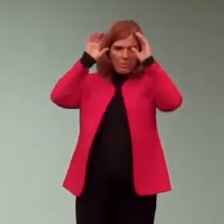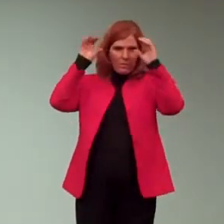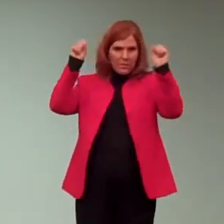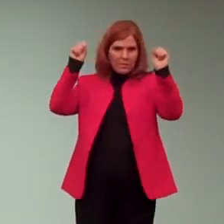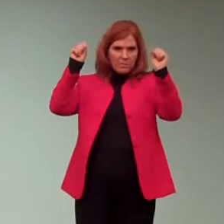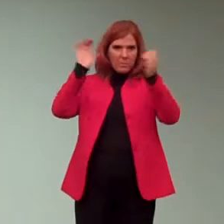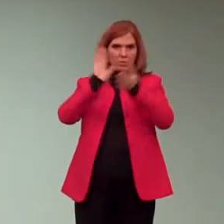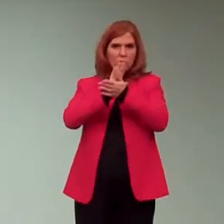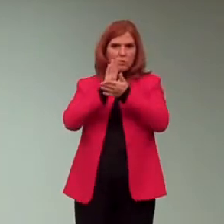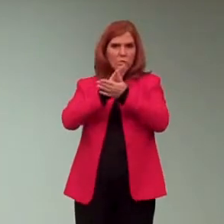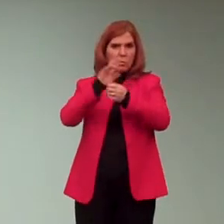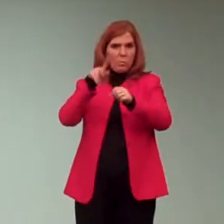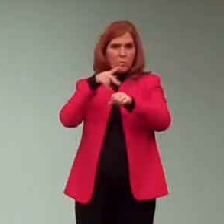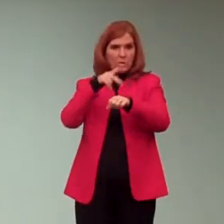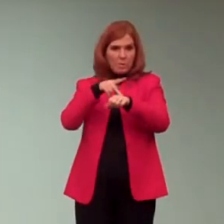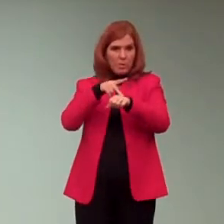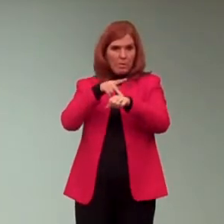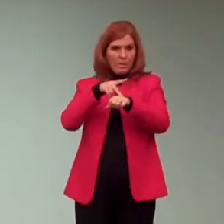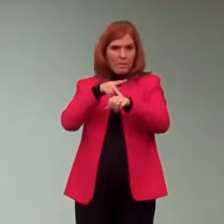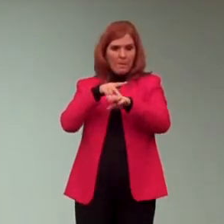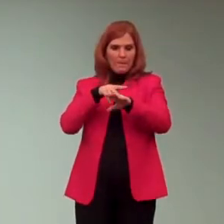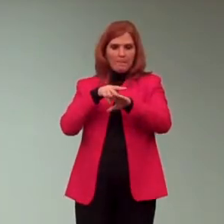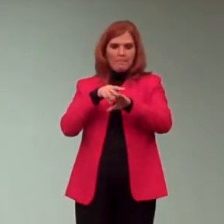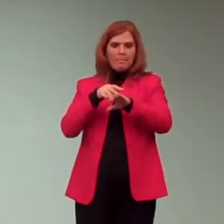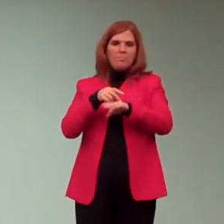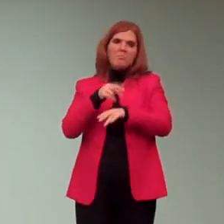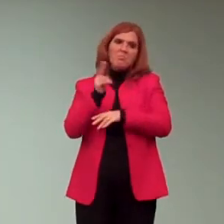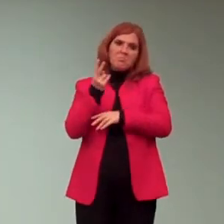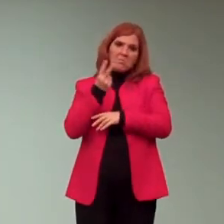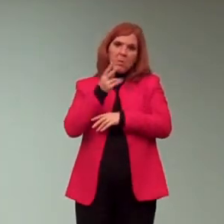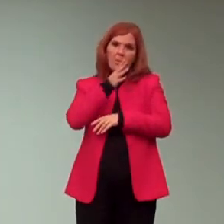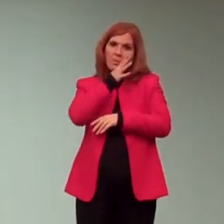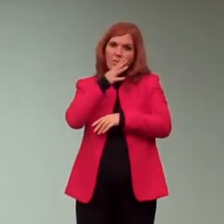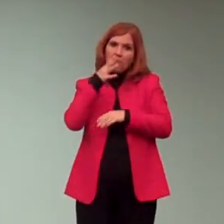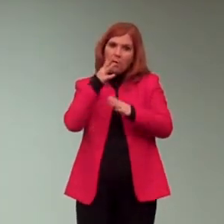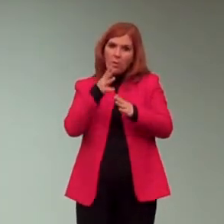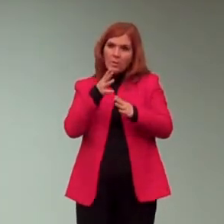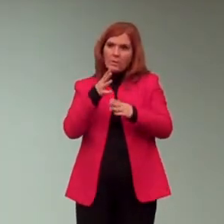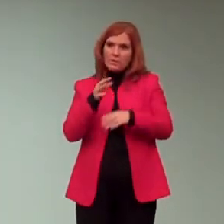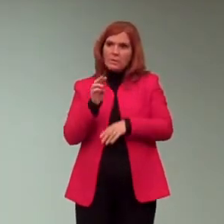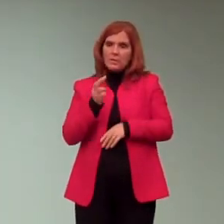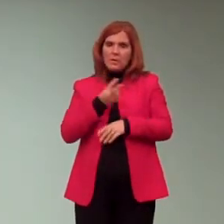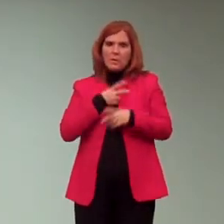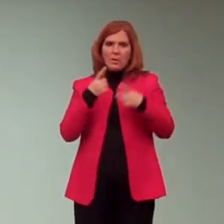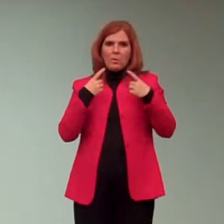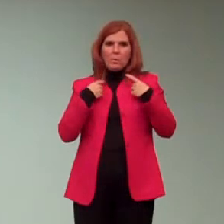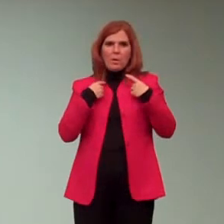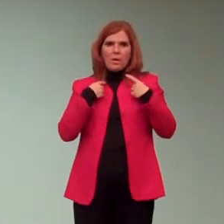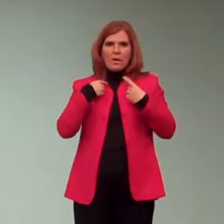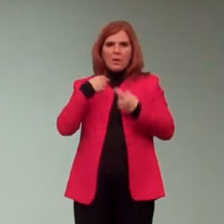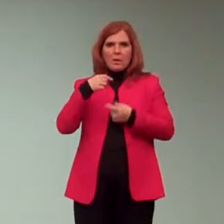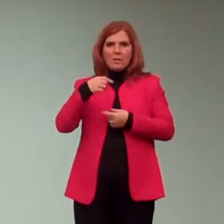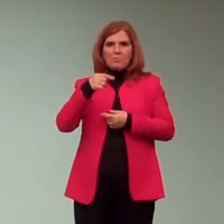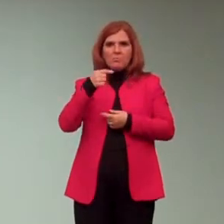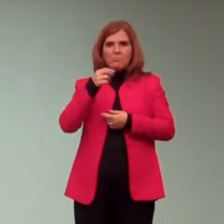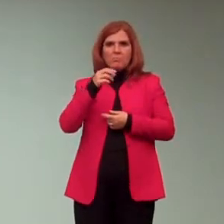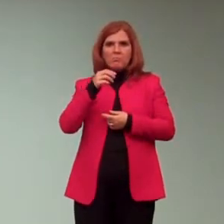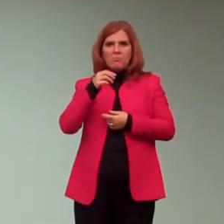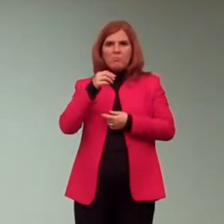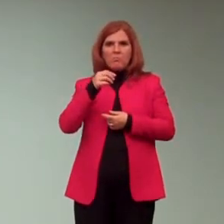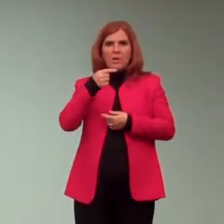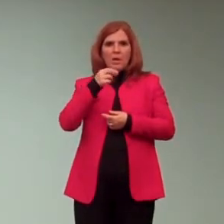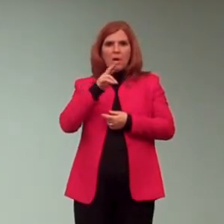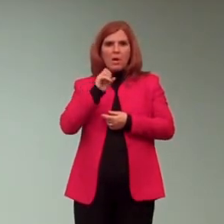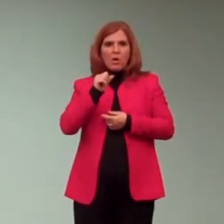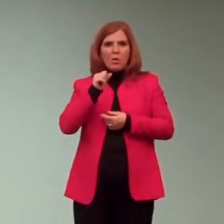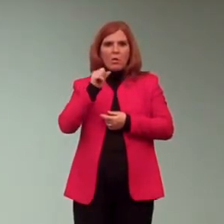school principals, still a couple farmers. We had a great uncle who died in a coal mine accident in